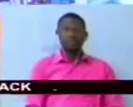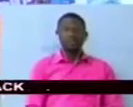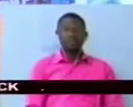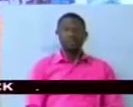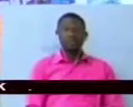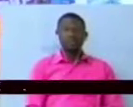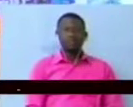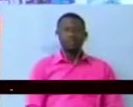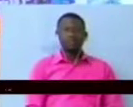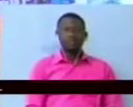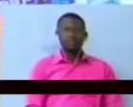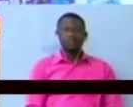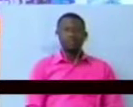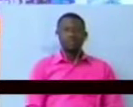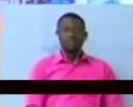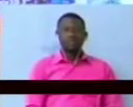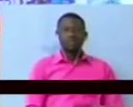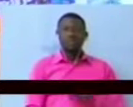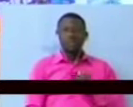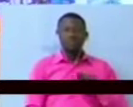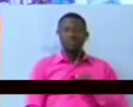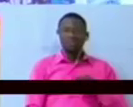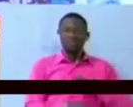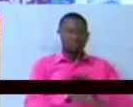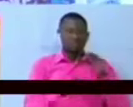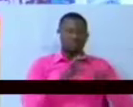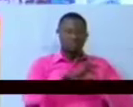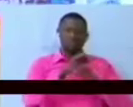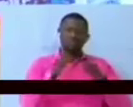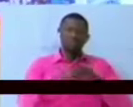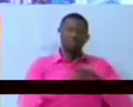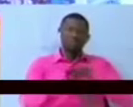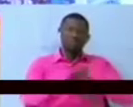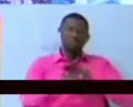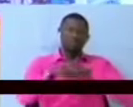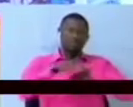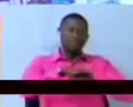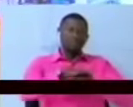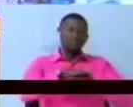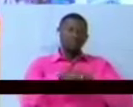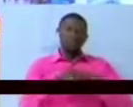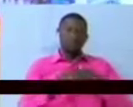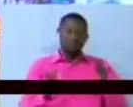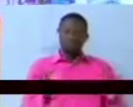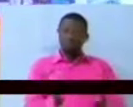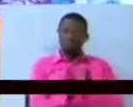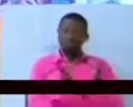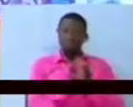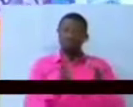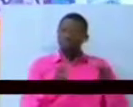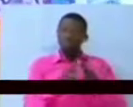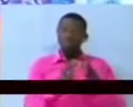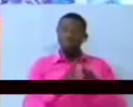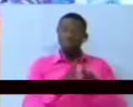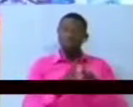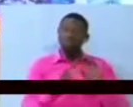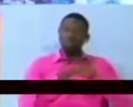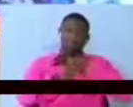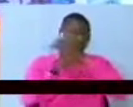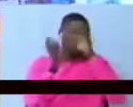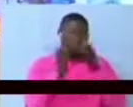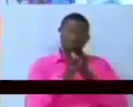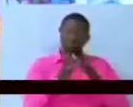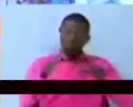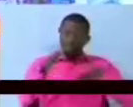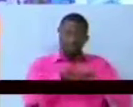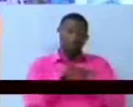there? They just loose and took off the handcuffs from those who were there. And we are